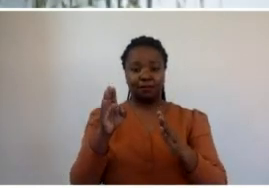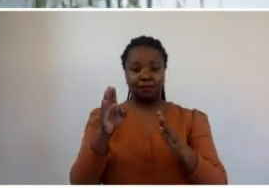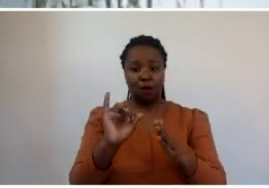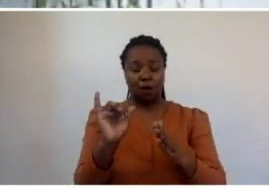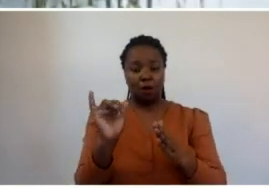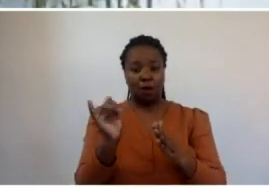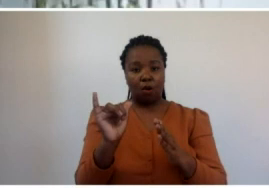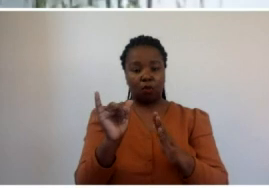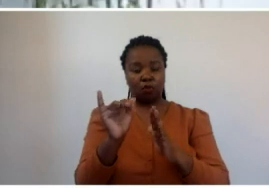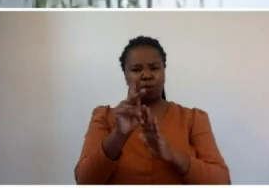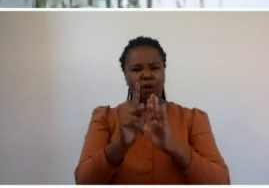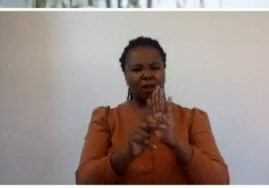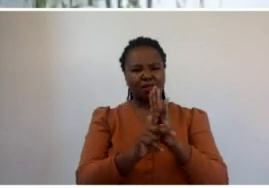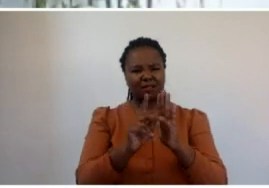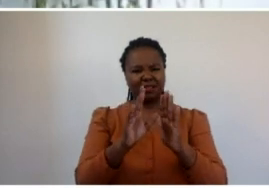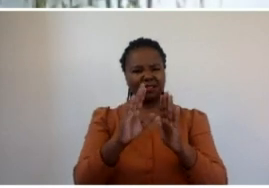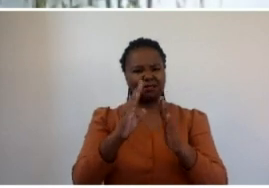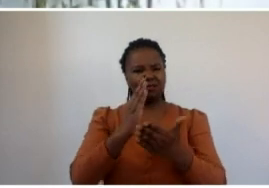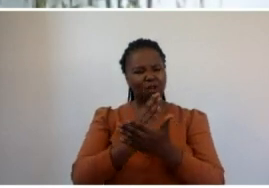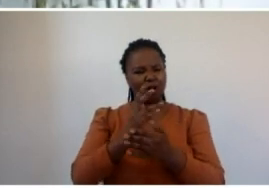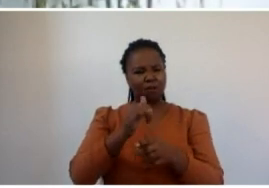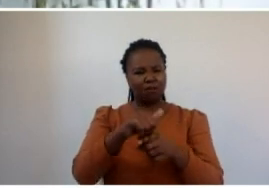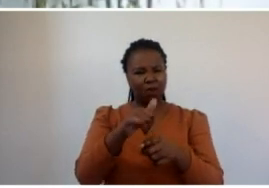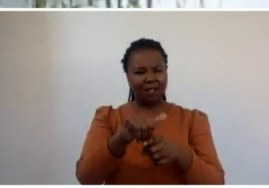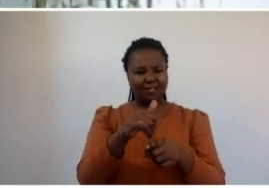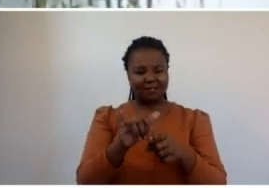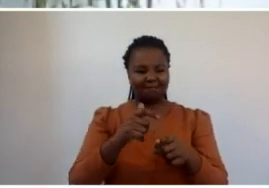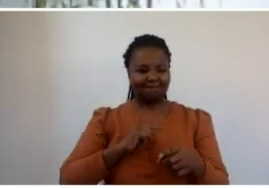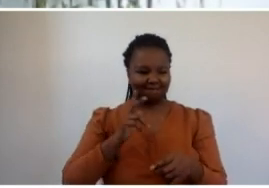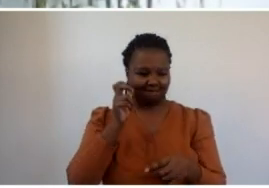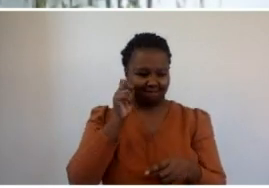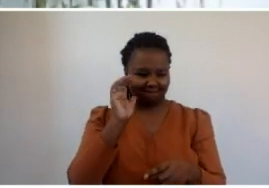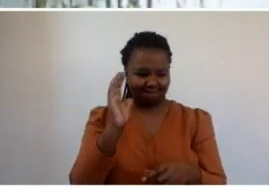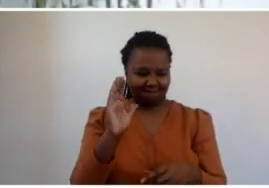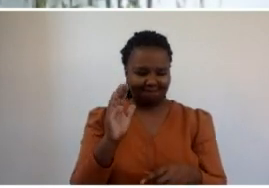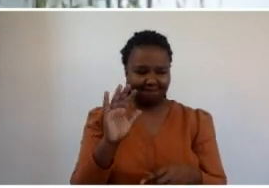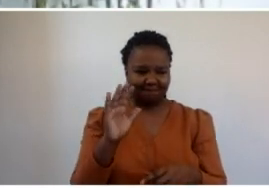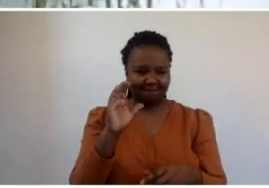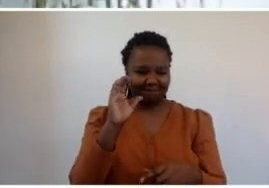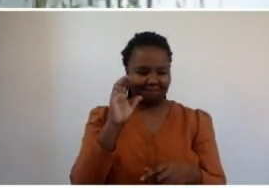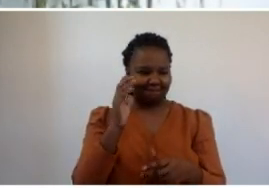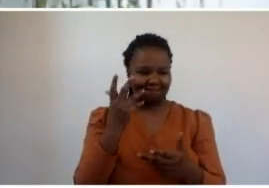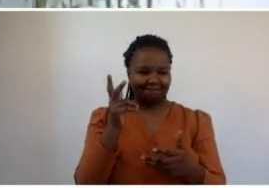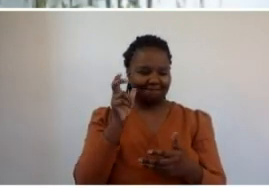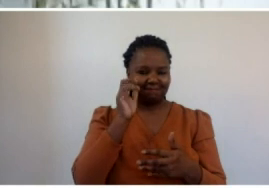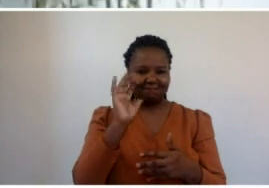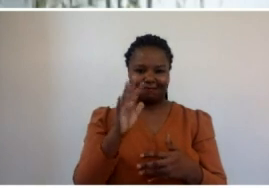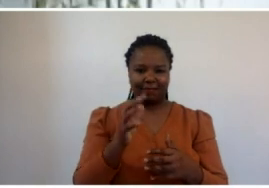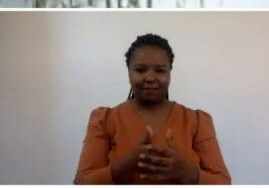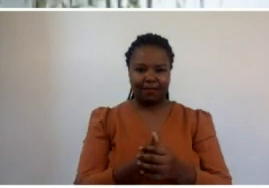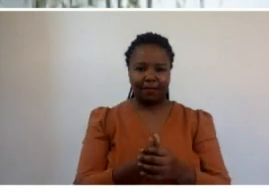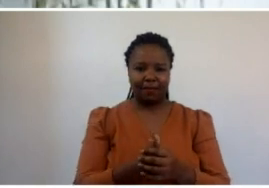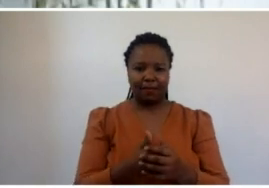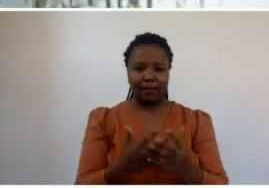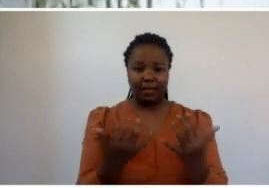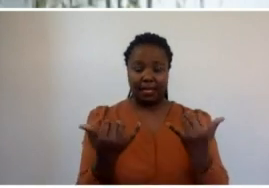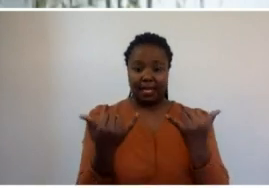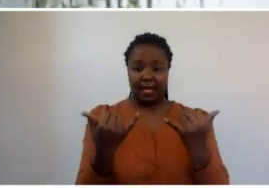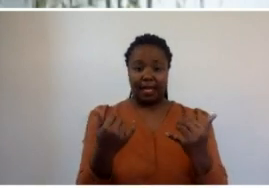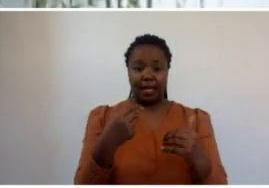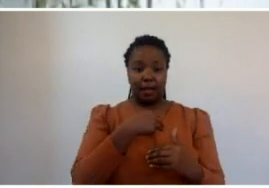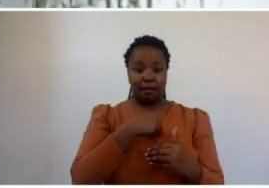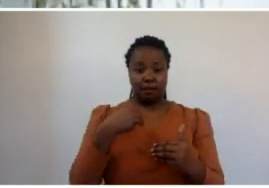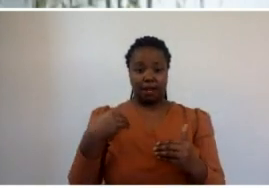actions and detail how they will be implemented, monitored, and evaluated. At IGLEO, we have worked with our members across Europe